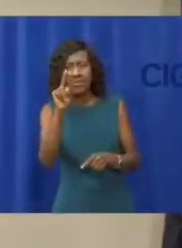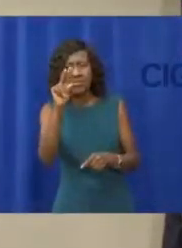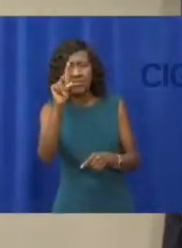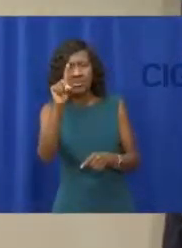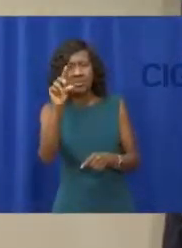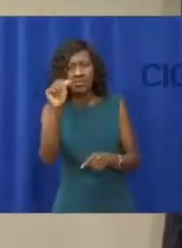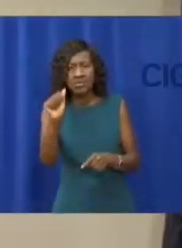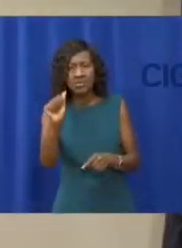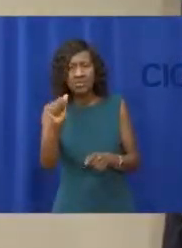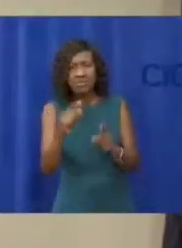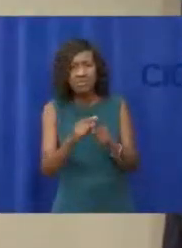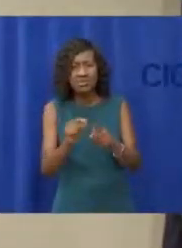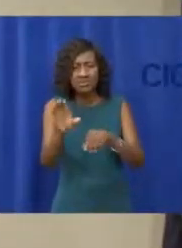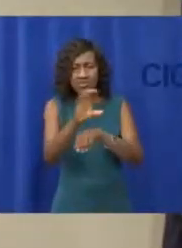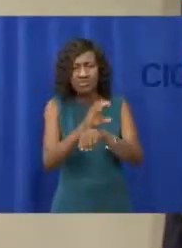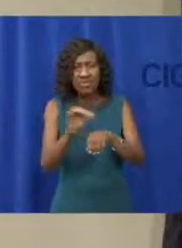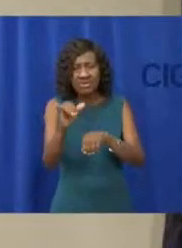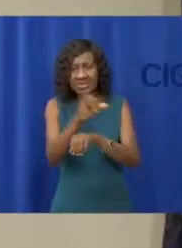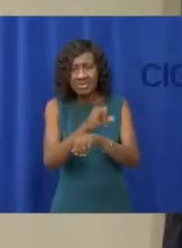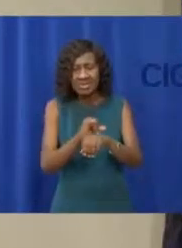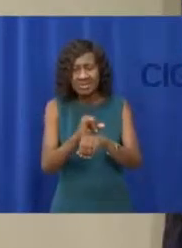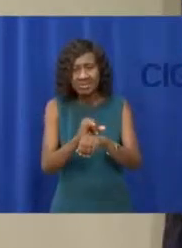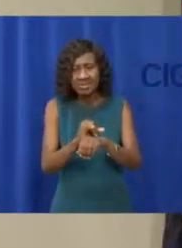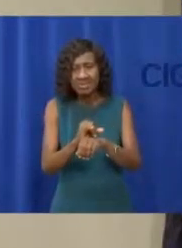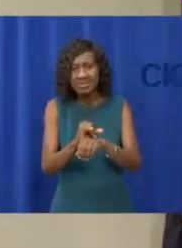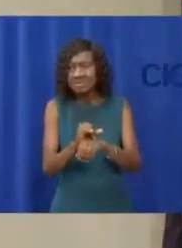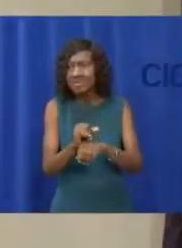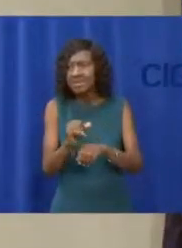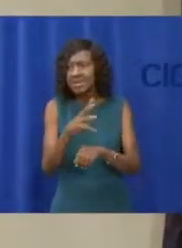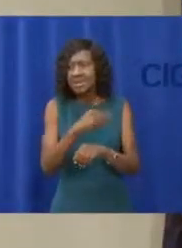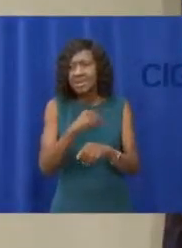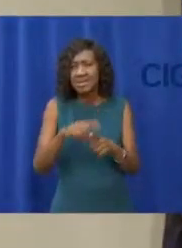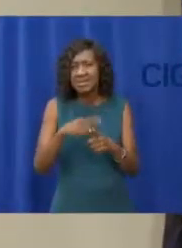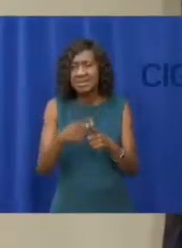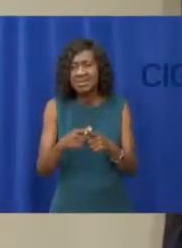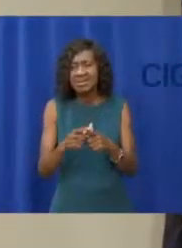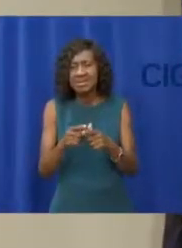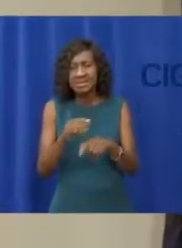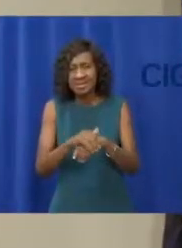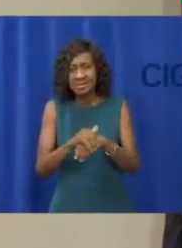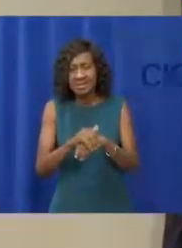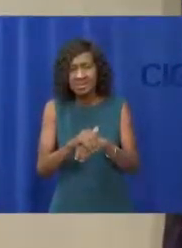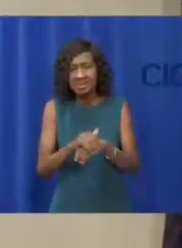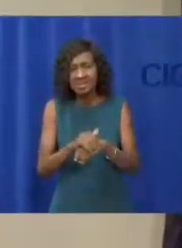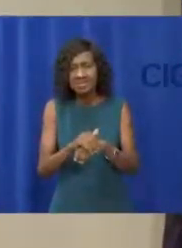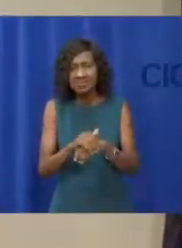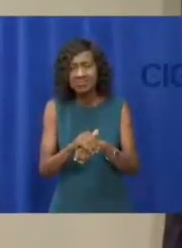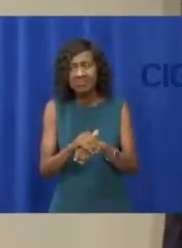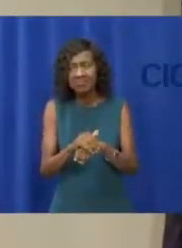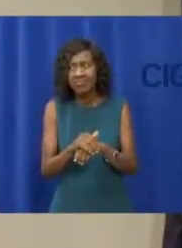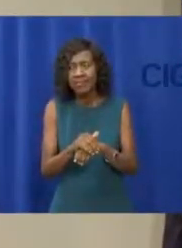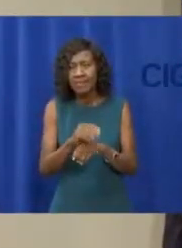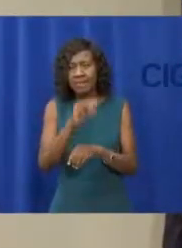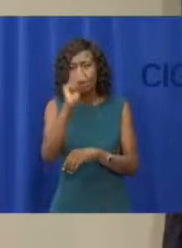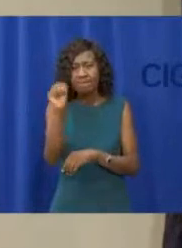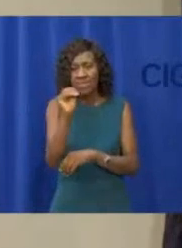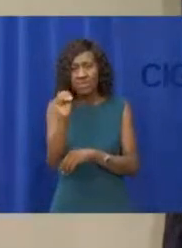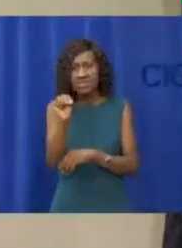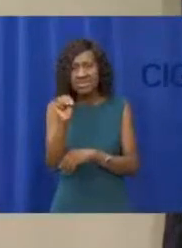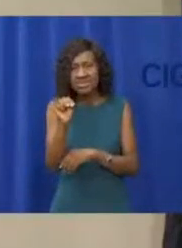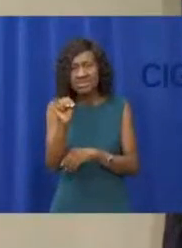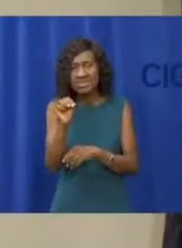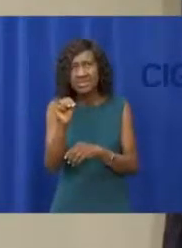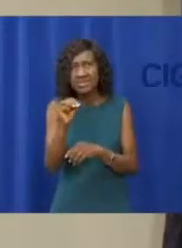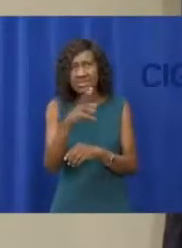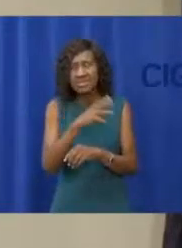London. But it will go back to London via Bahamas, and it will pick up some British nationals in Bahamas, a small number. And we're looking at Monday, Tuesday